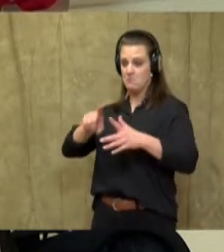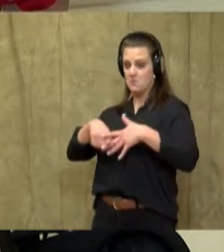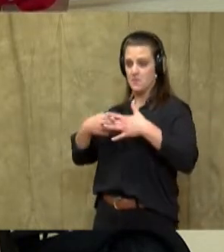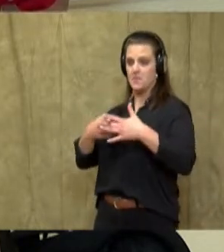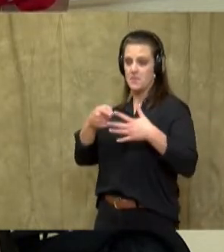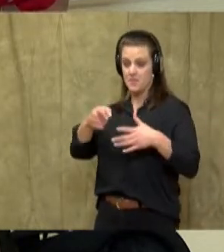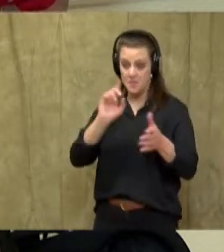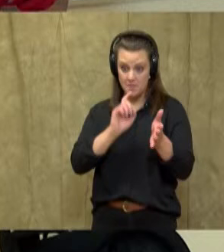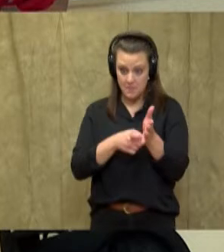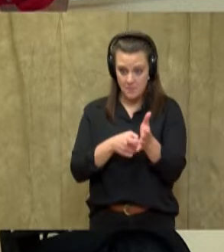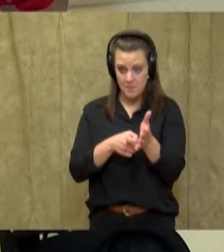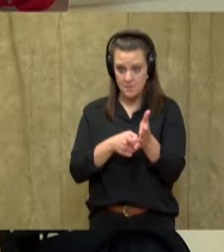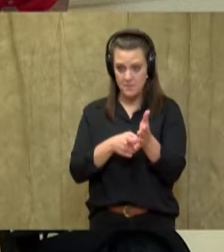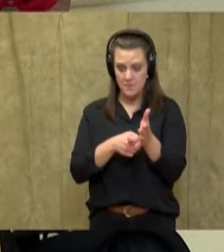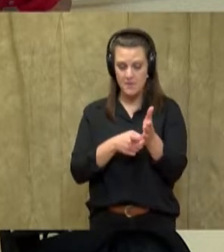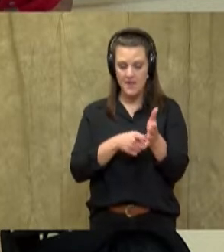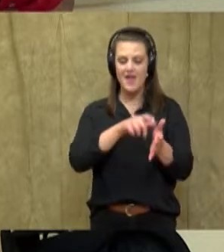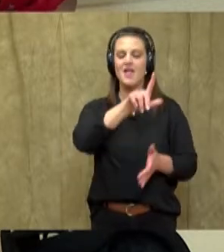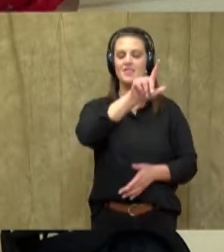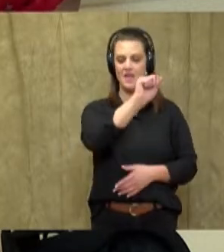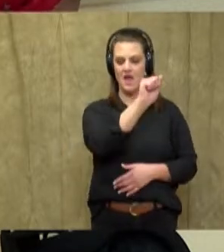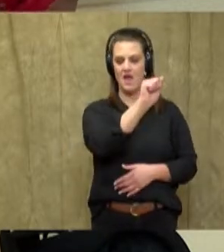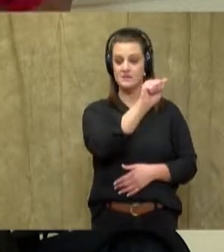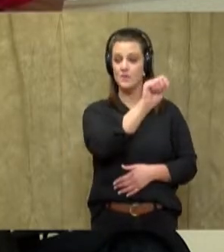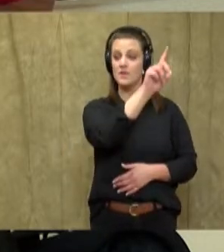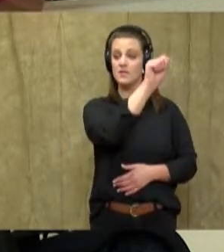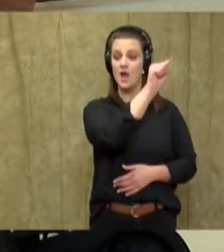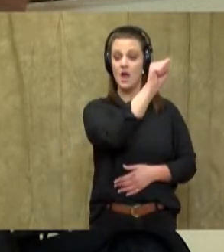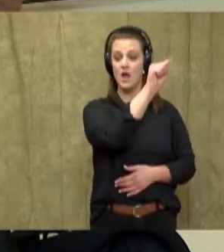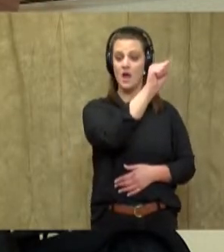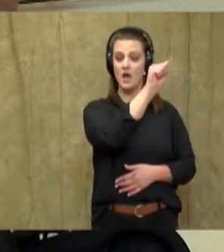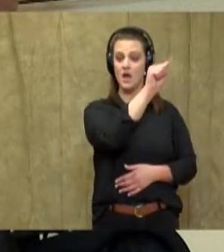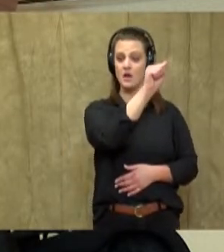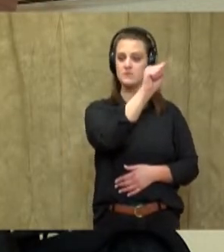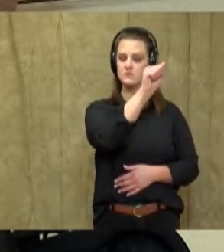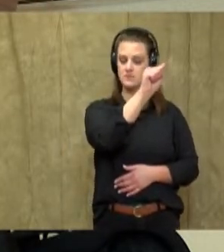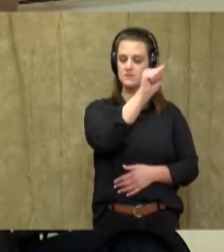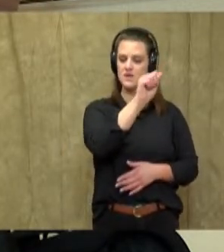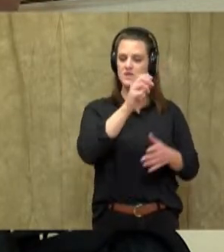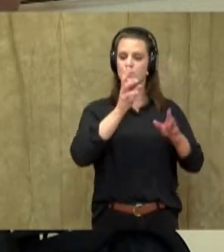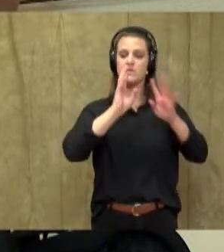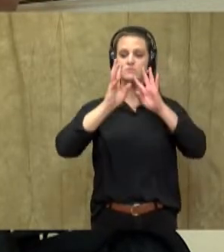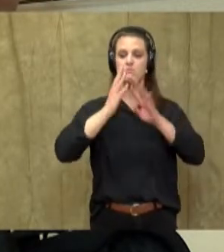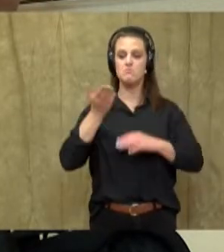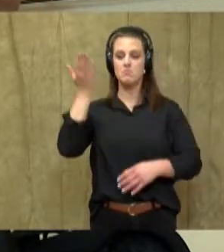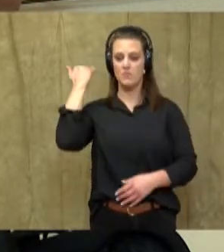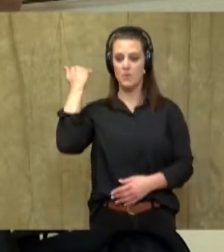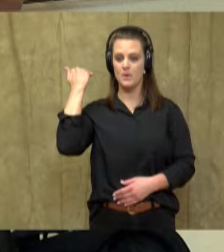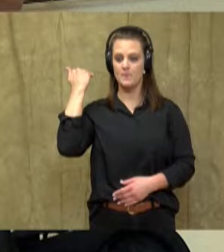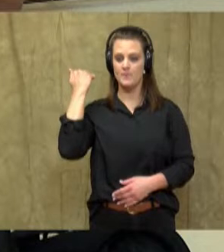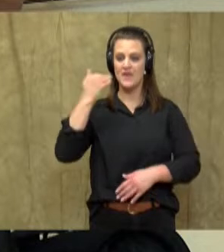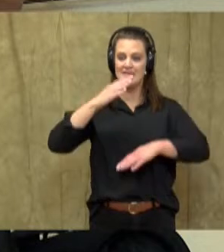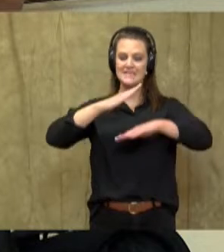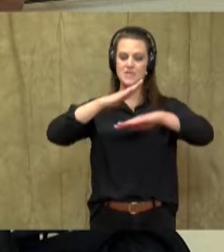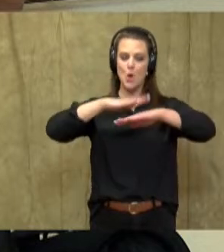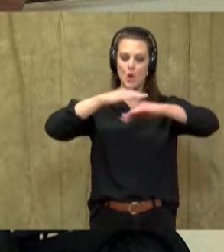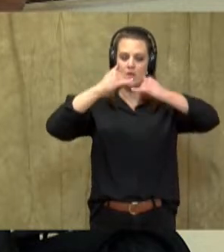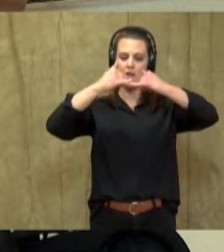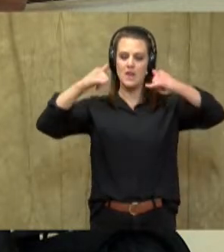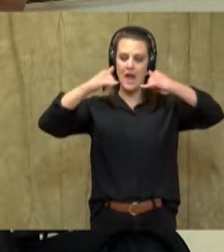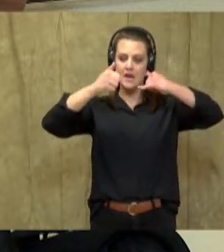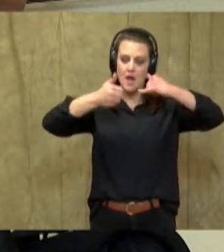to you? If you said la, you were correct. Because like we talked about before, it's on the